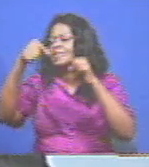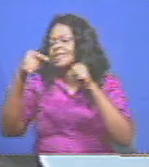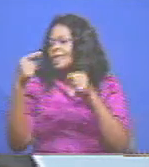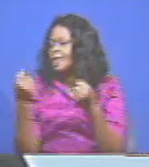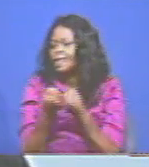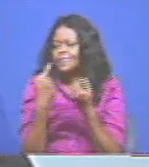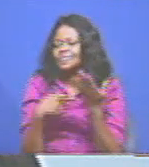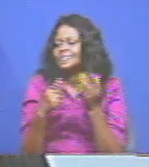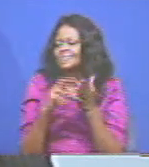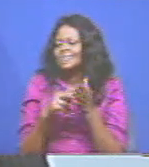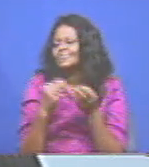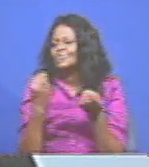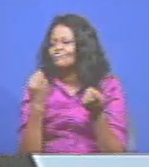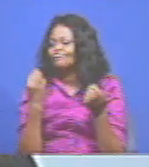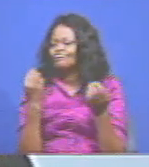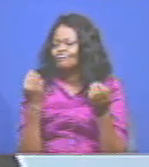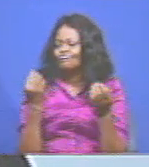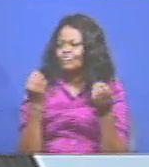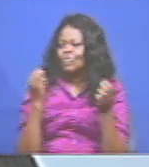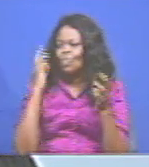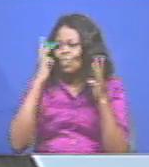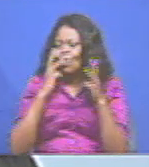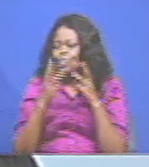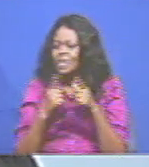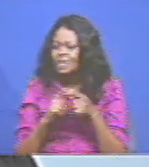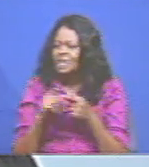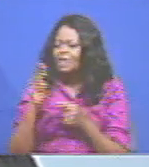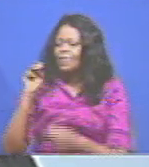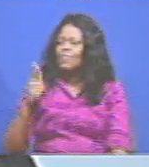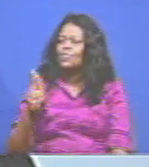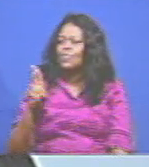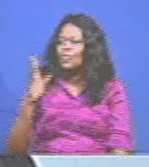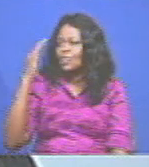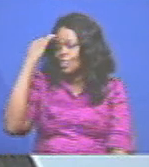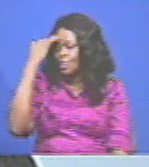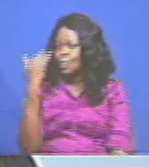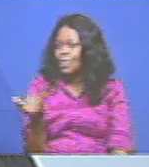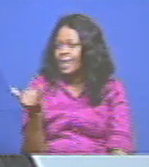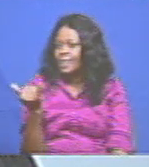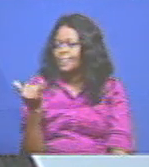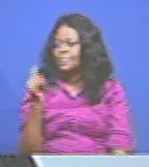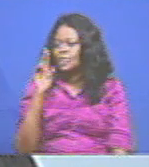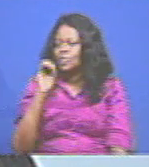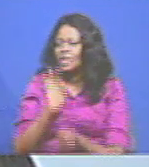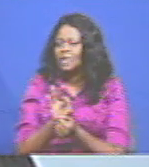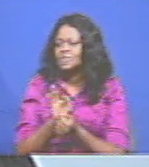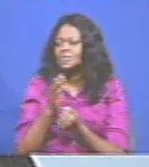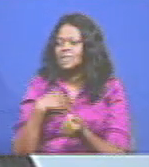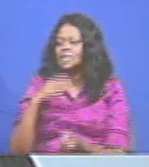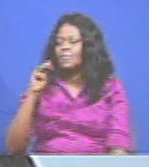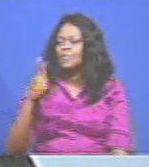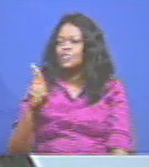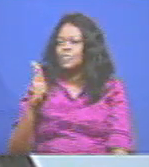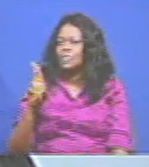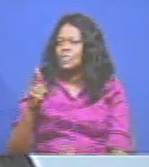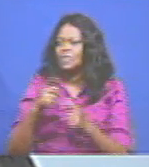there are those fears. And of course, there is also the issue of the MOU. Because yes, in 2013, they had the MOU, although the history of